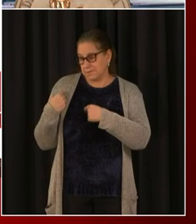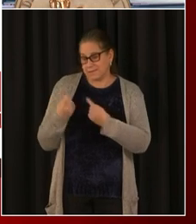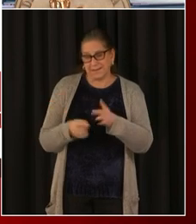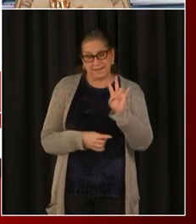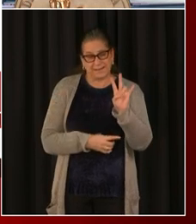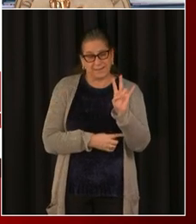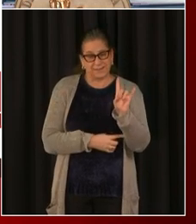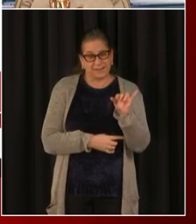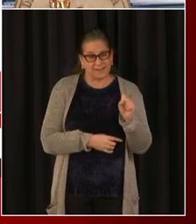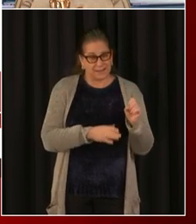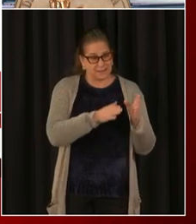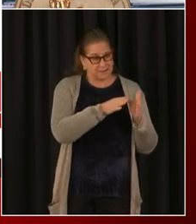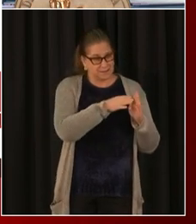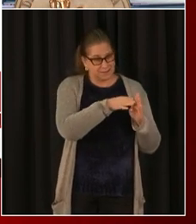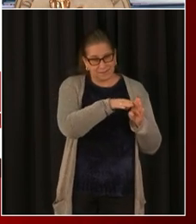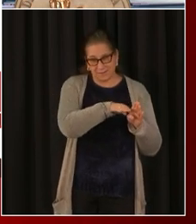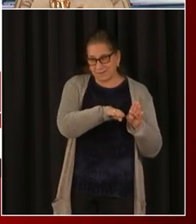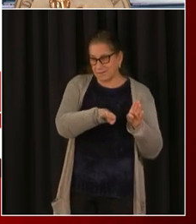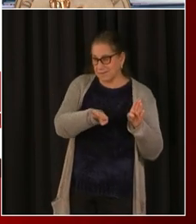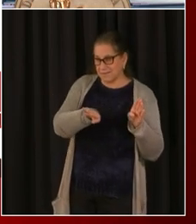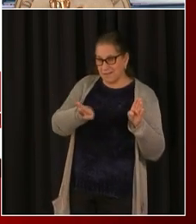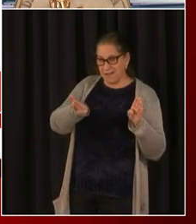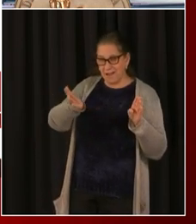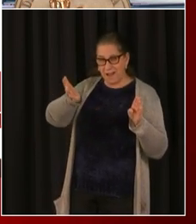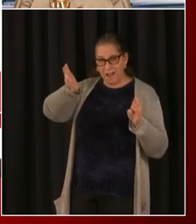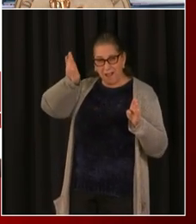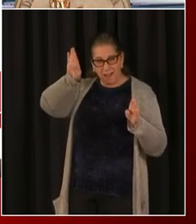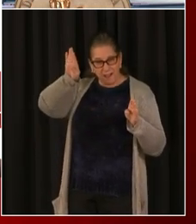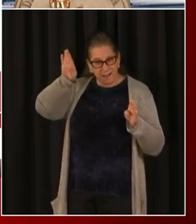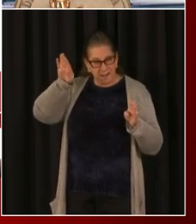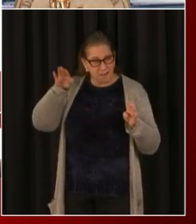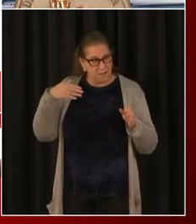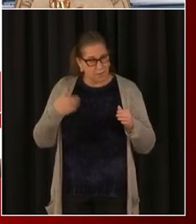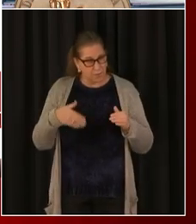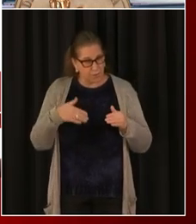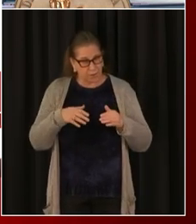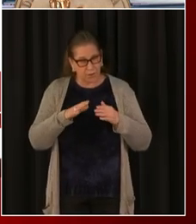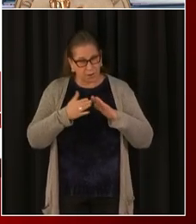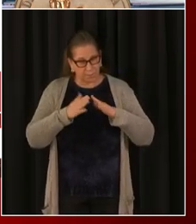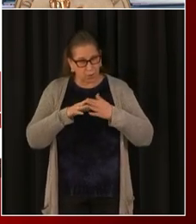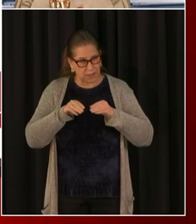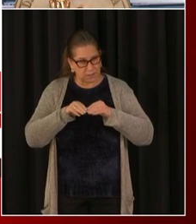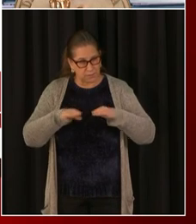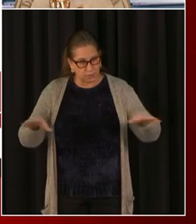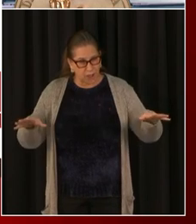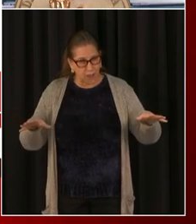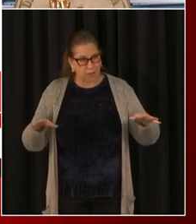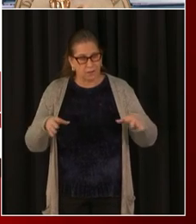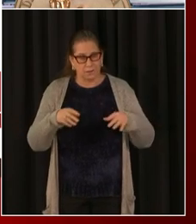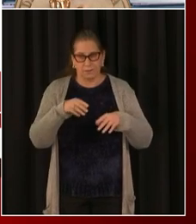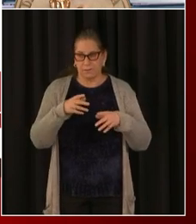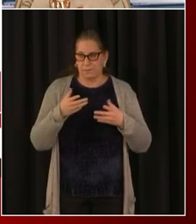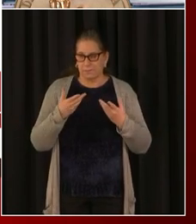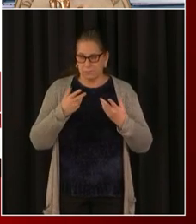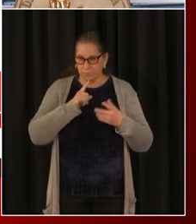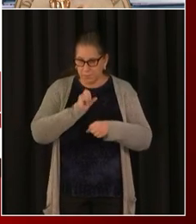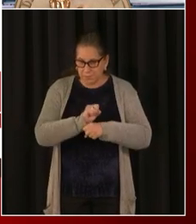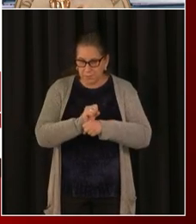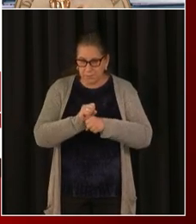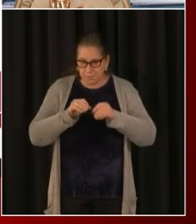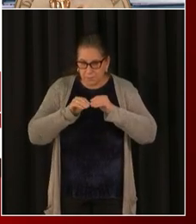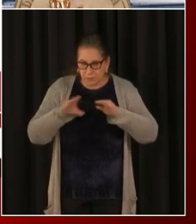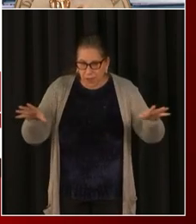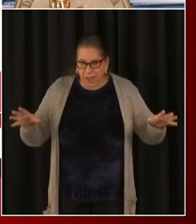community spread, as well as our hospital system capacity, the public health system capacity, and level